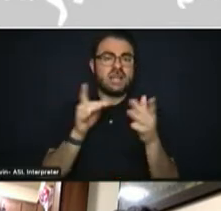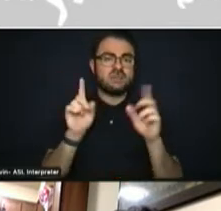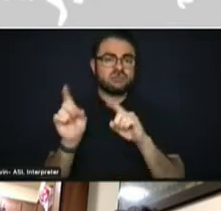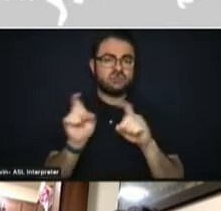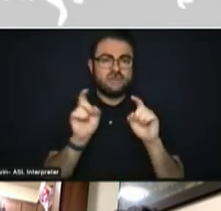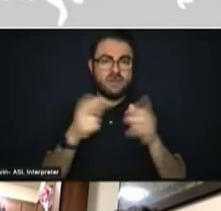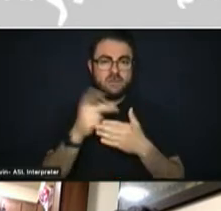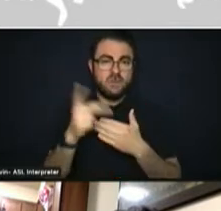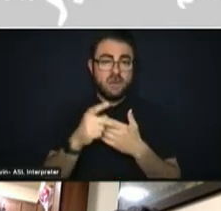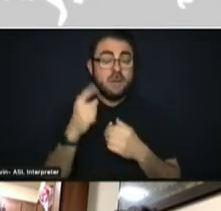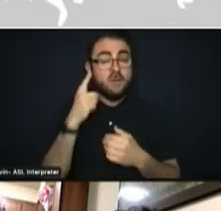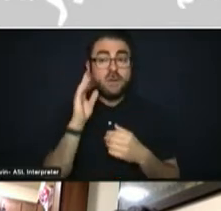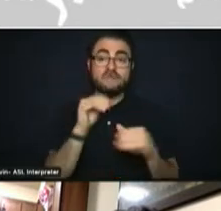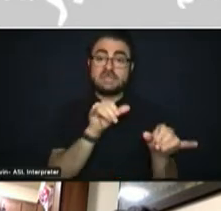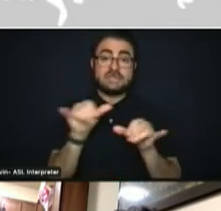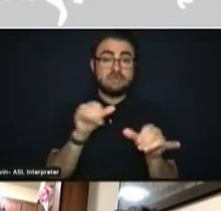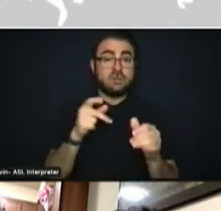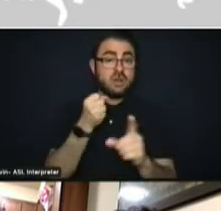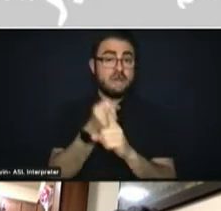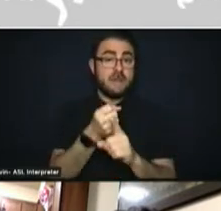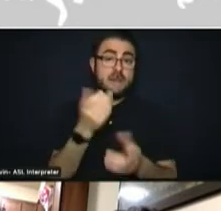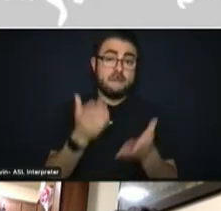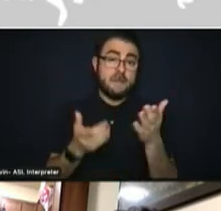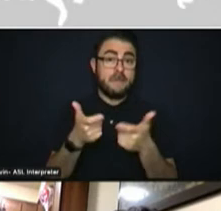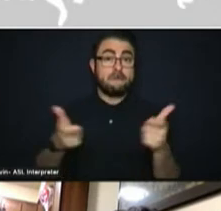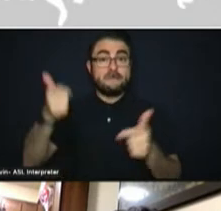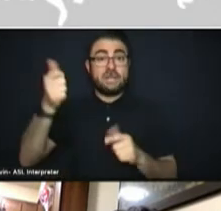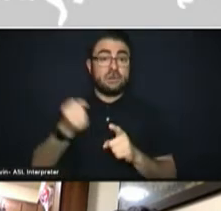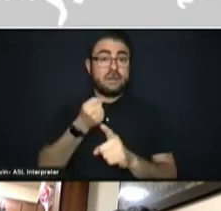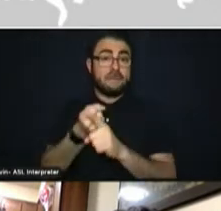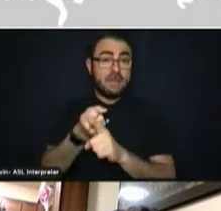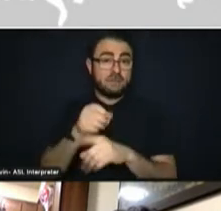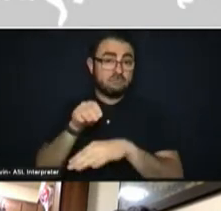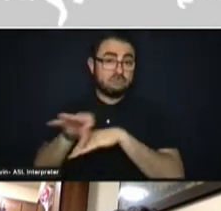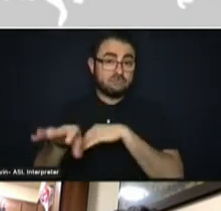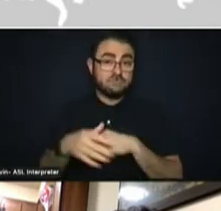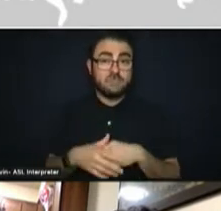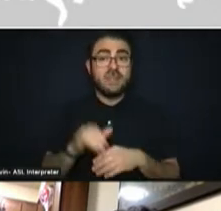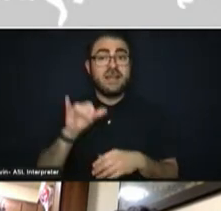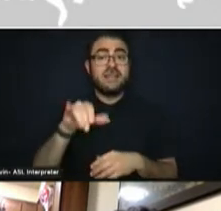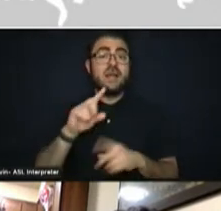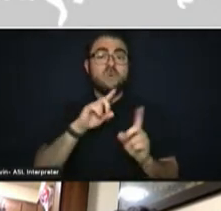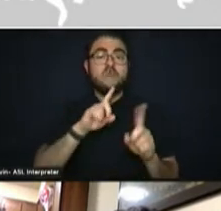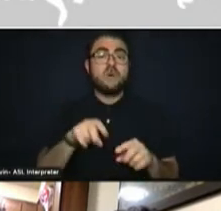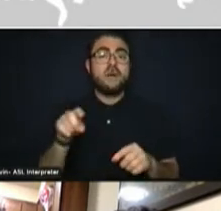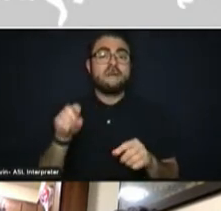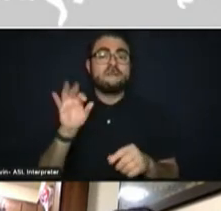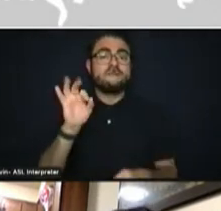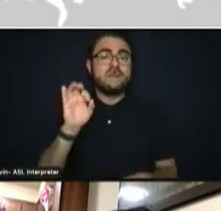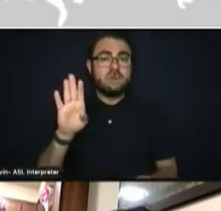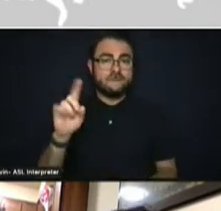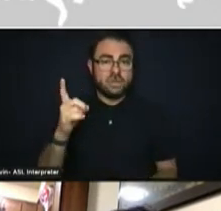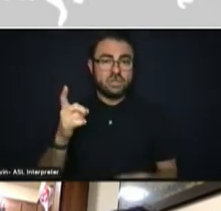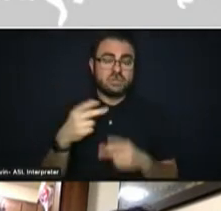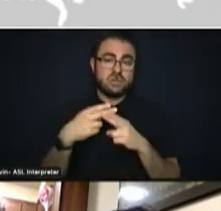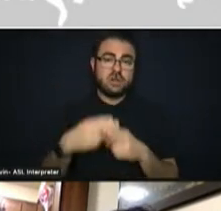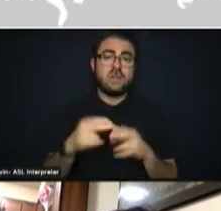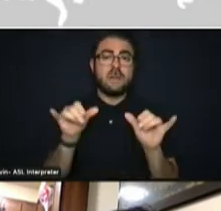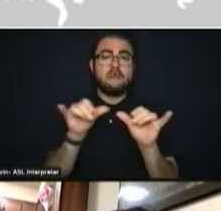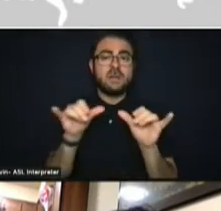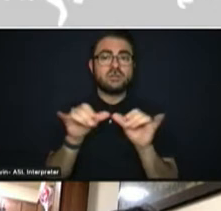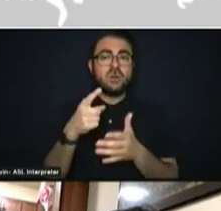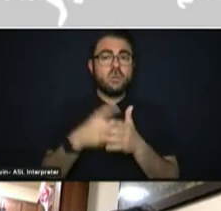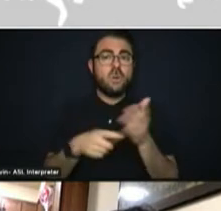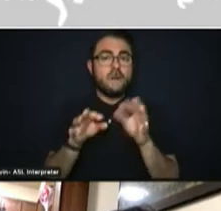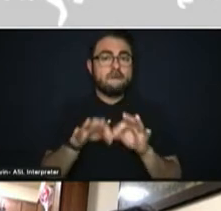similar impact, if not even bigger. I released that report February 1st called Measuring What Matters to the Community, a New Performance Evaluation